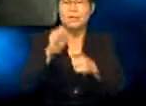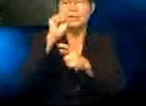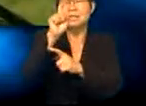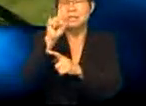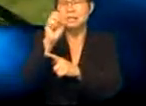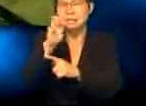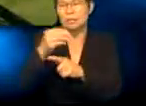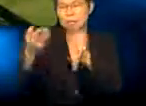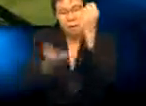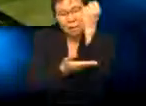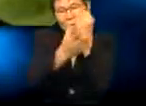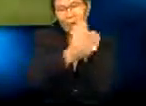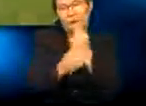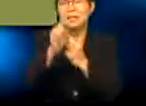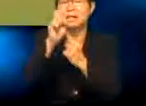suckers.